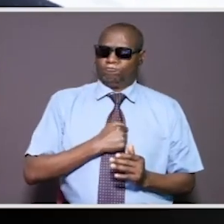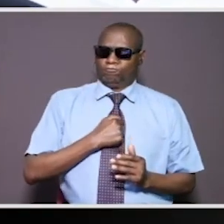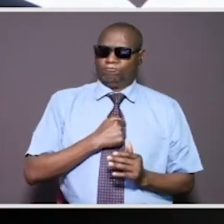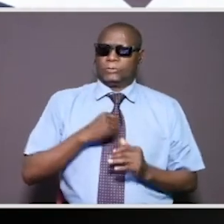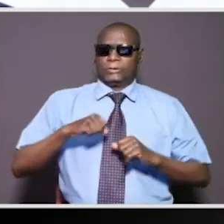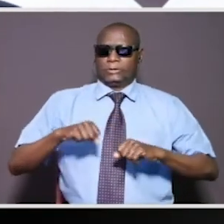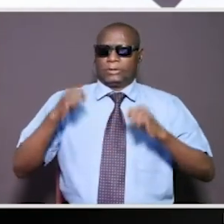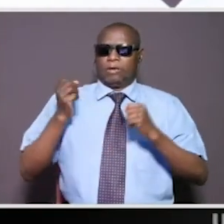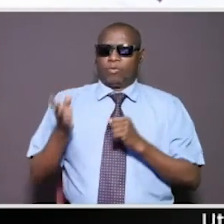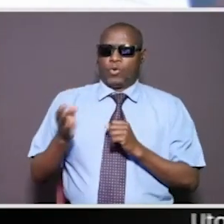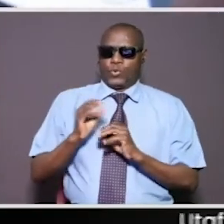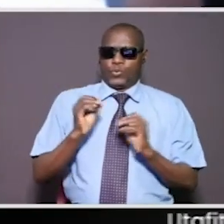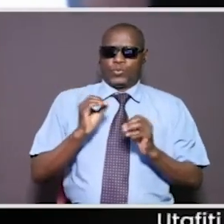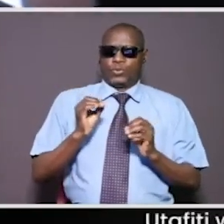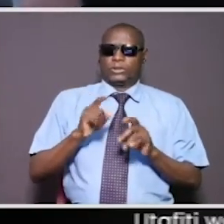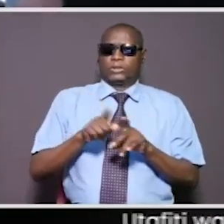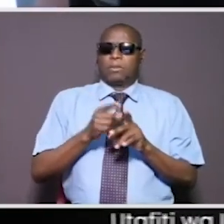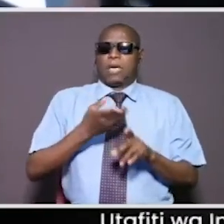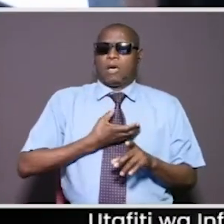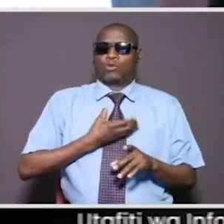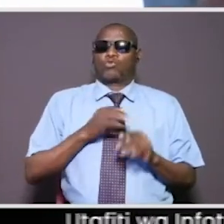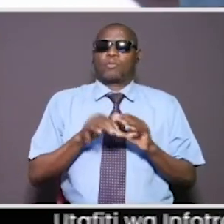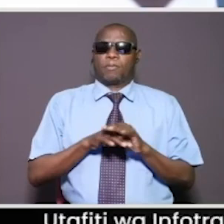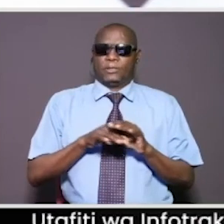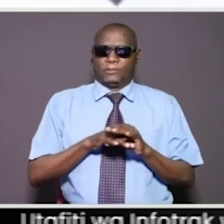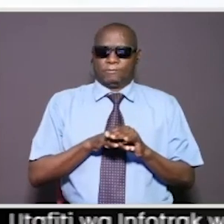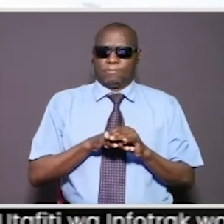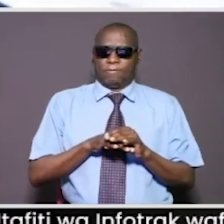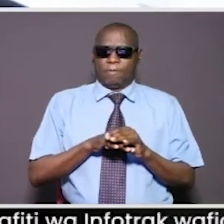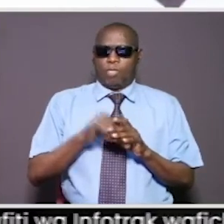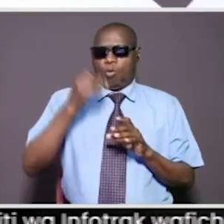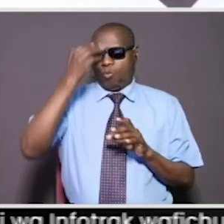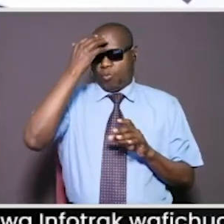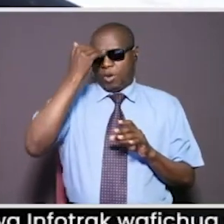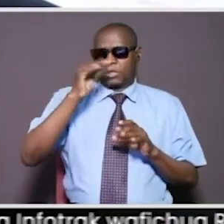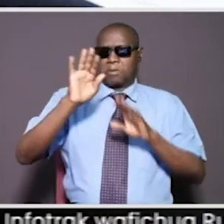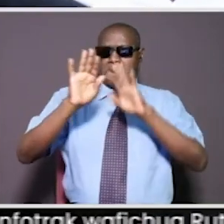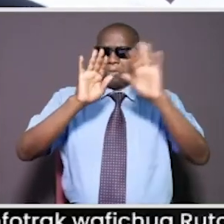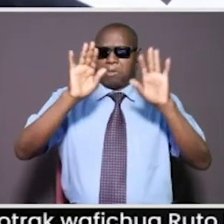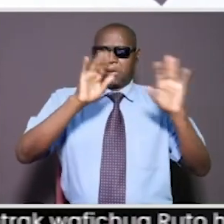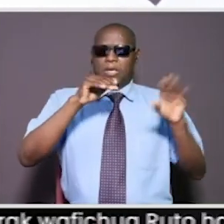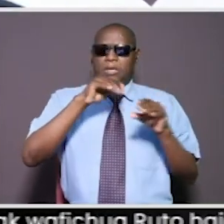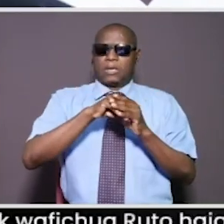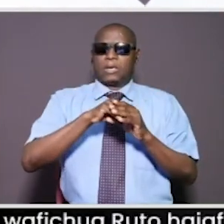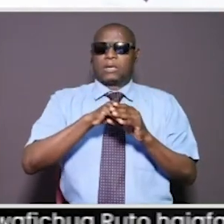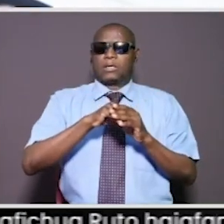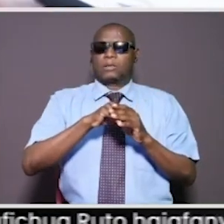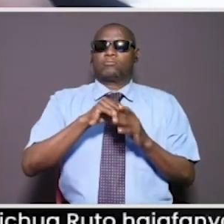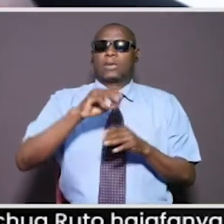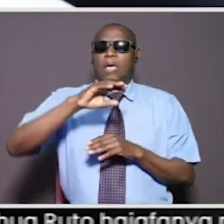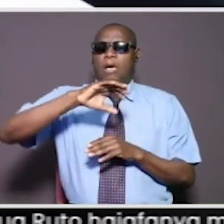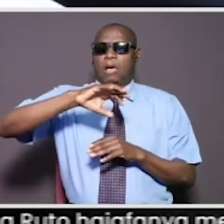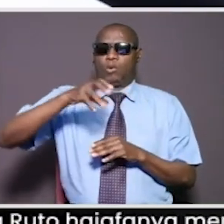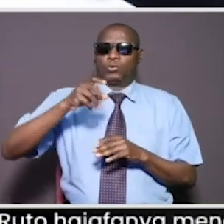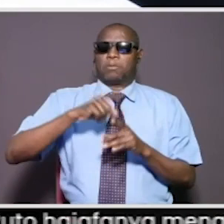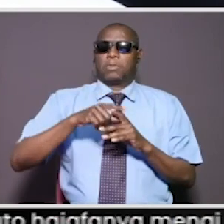chair and the council members because they are in their respective counties, but we are here to